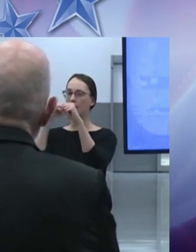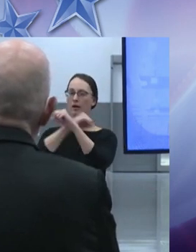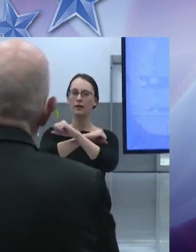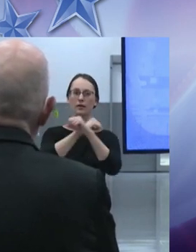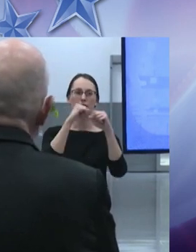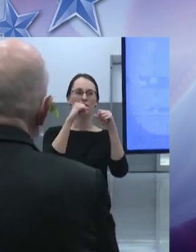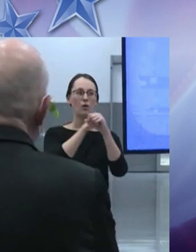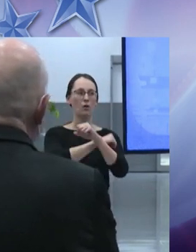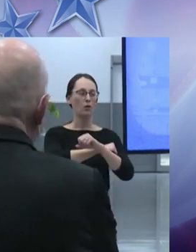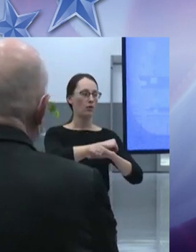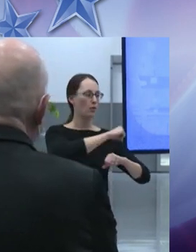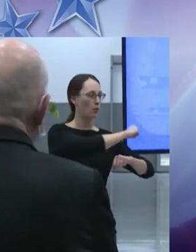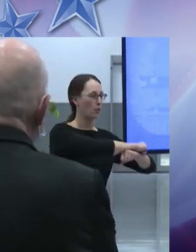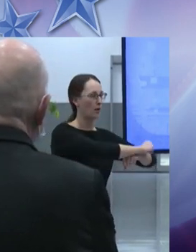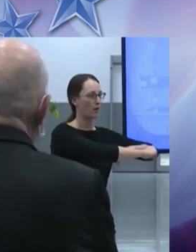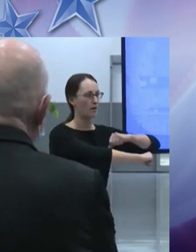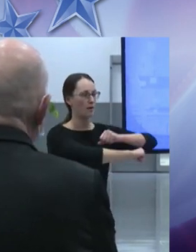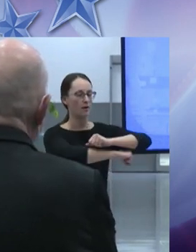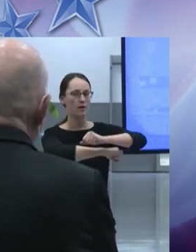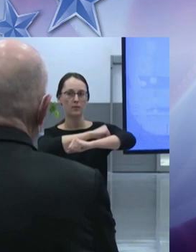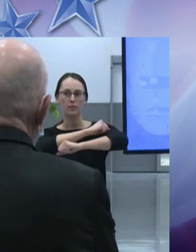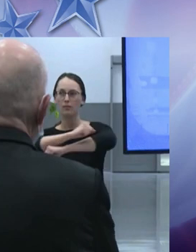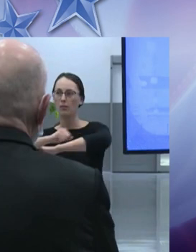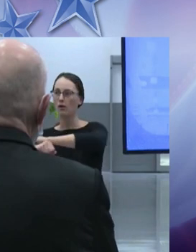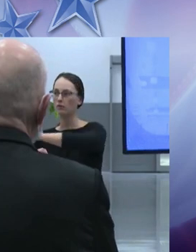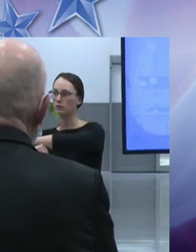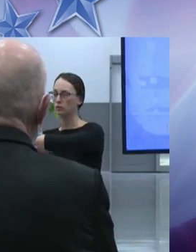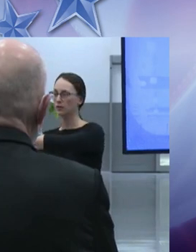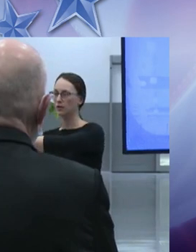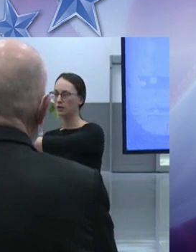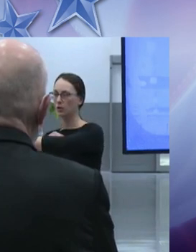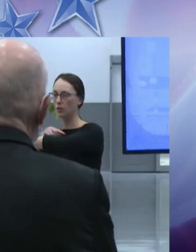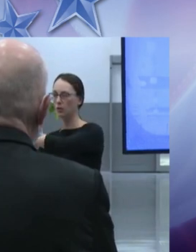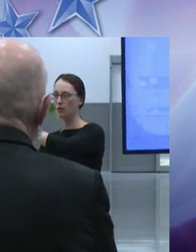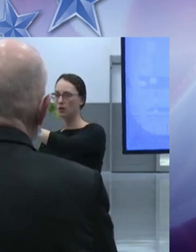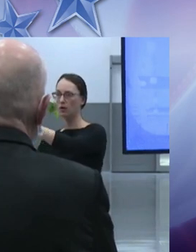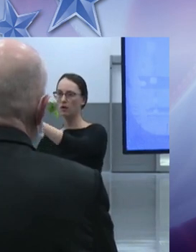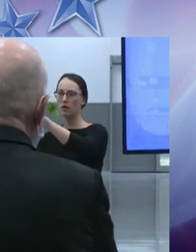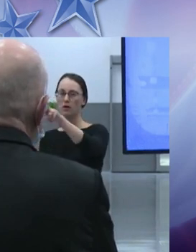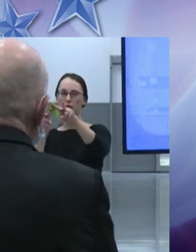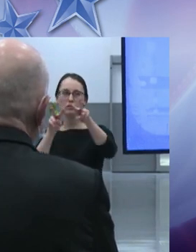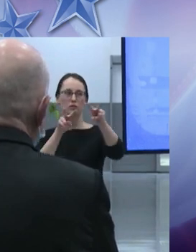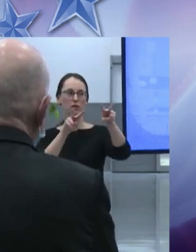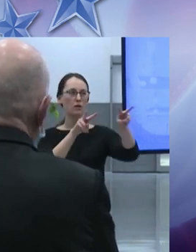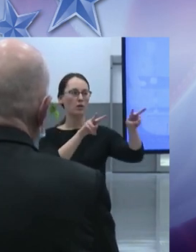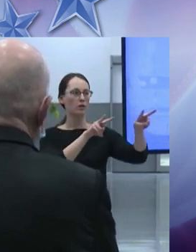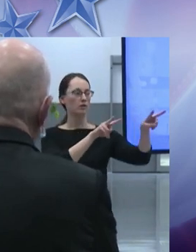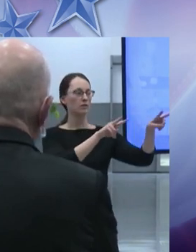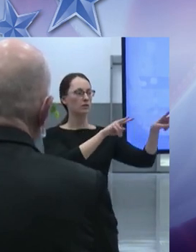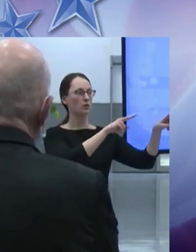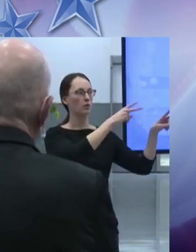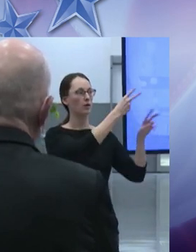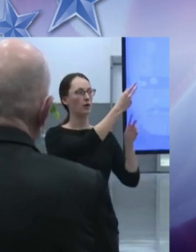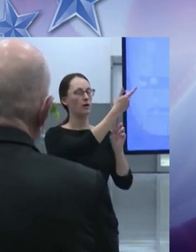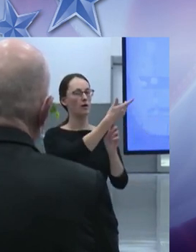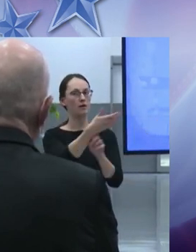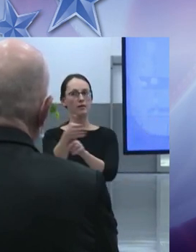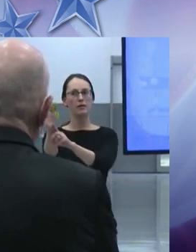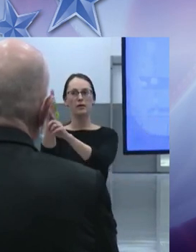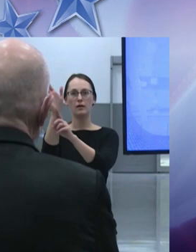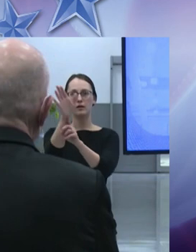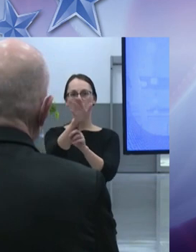or the ramparts we watched were so